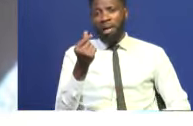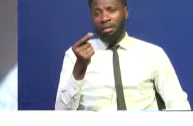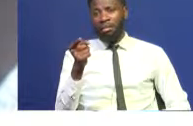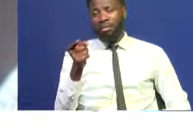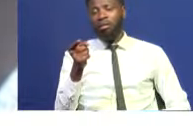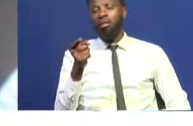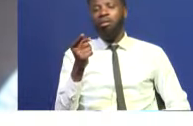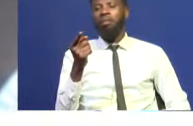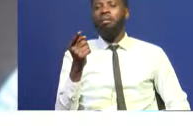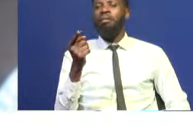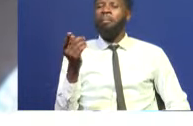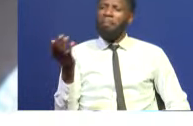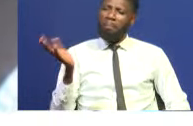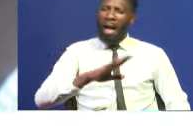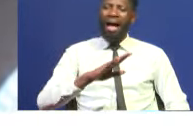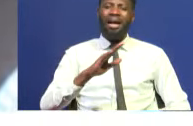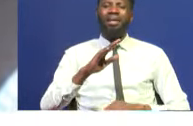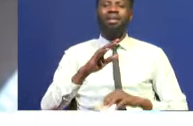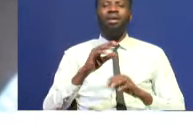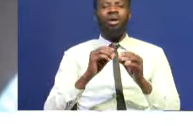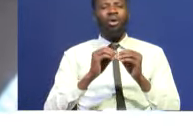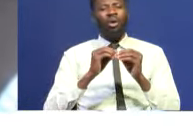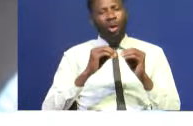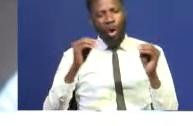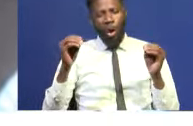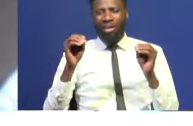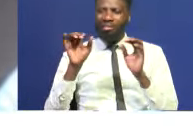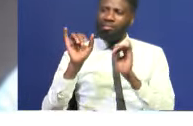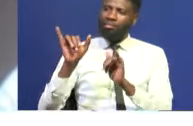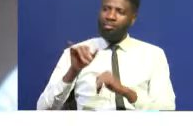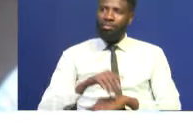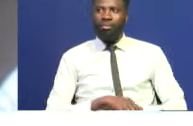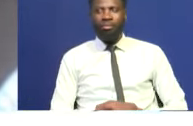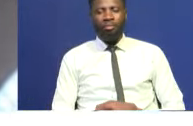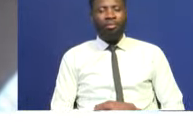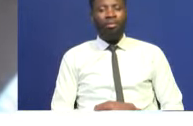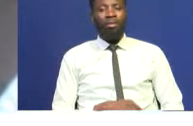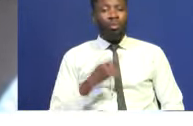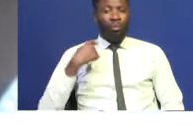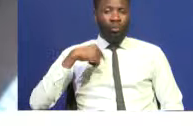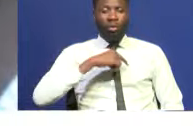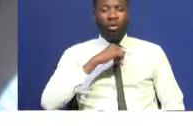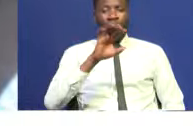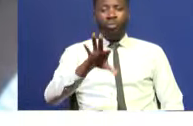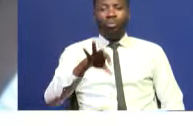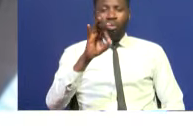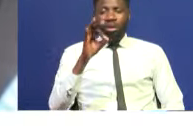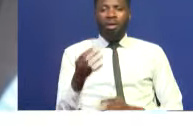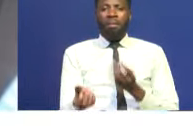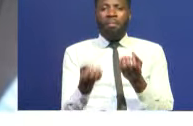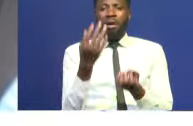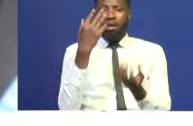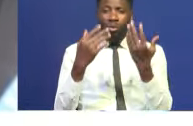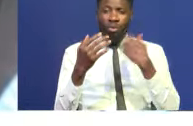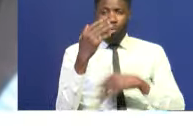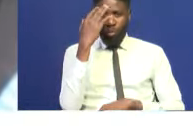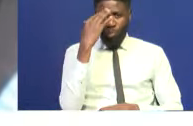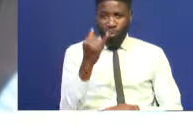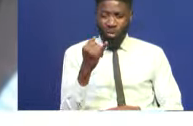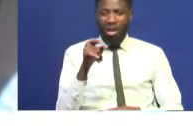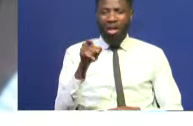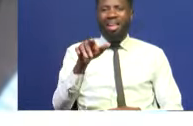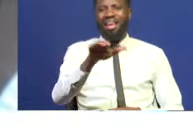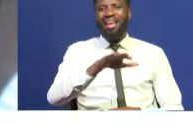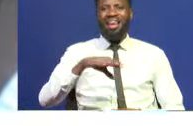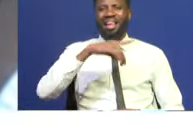this county of Baringo is because, one, is an ASAL county where sometimes